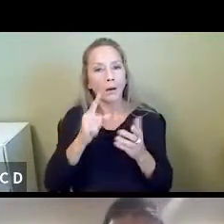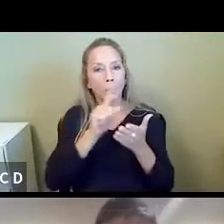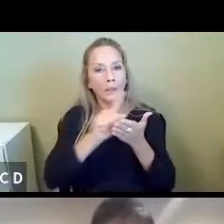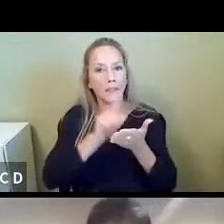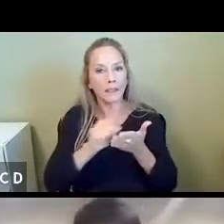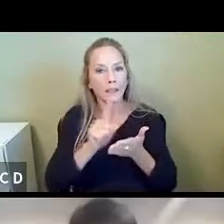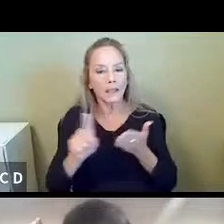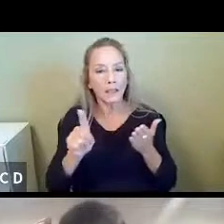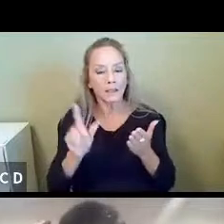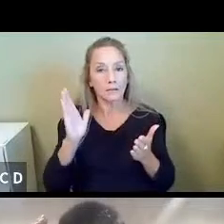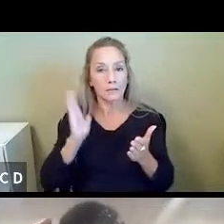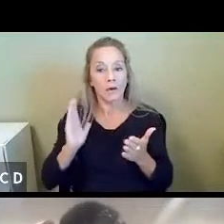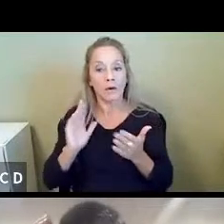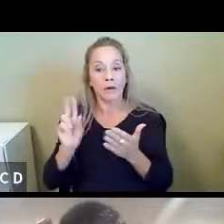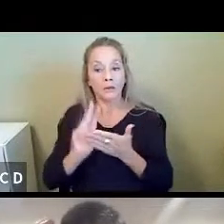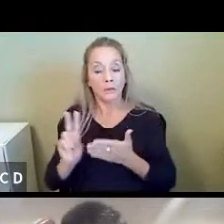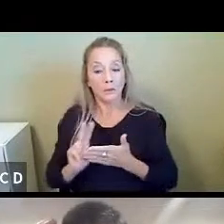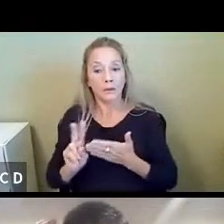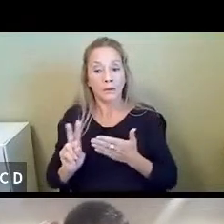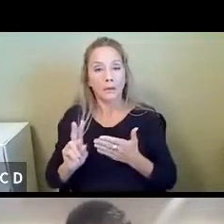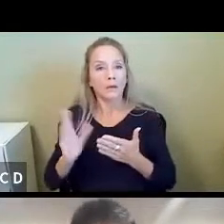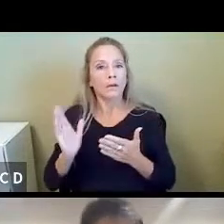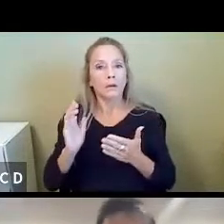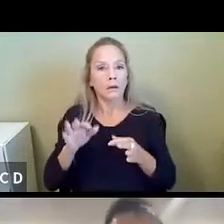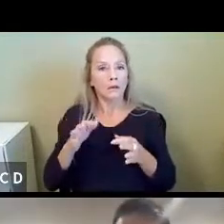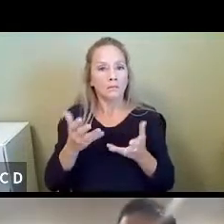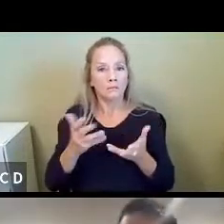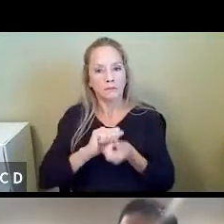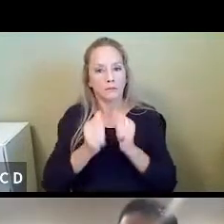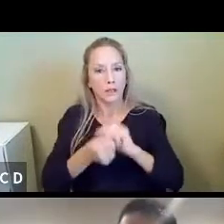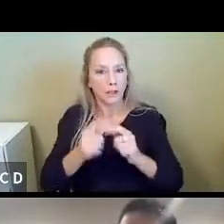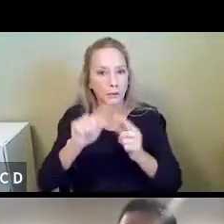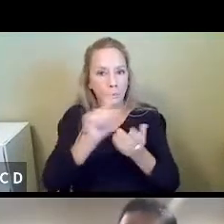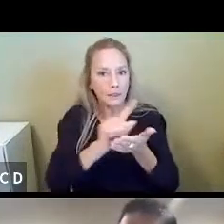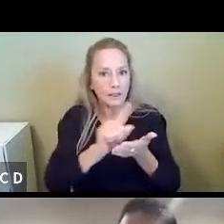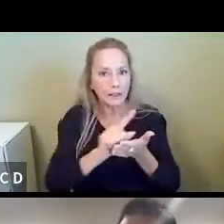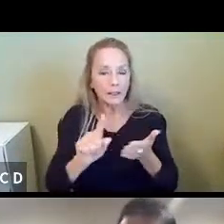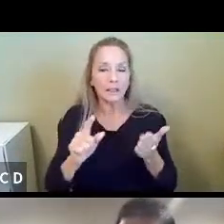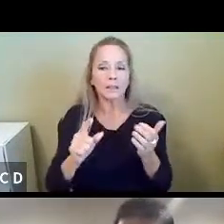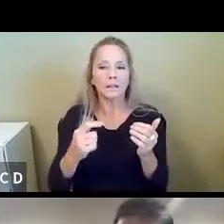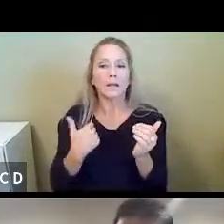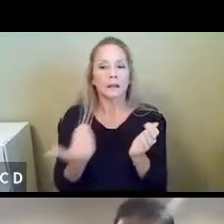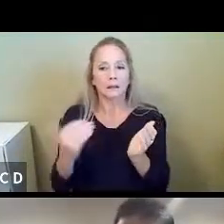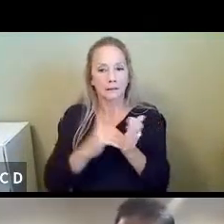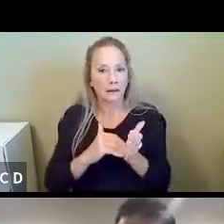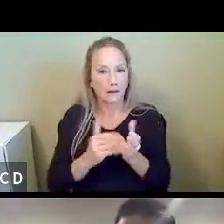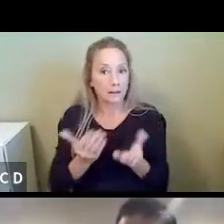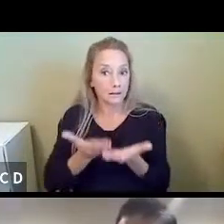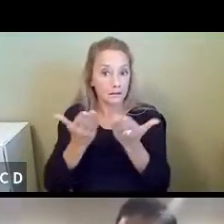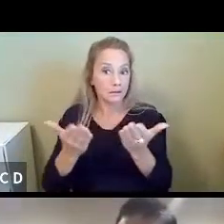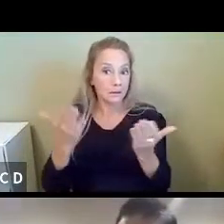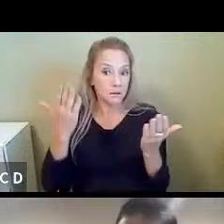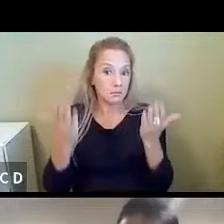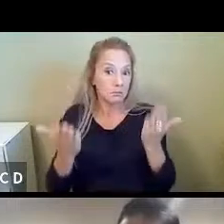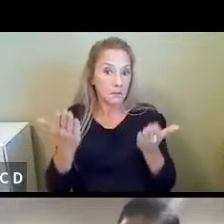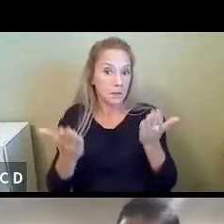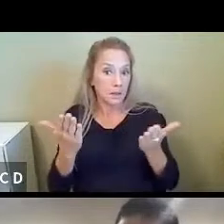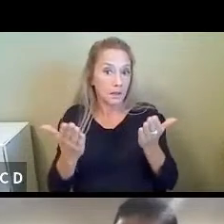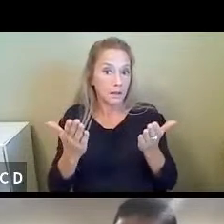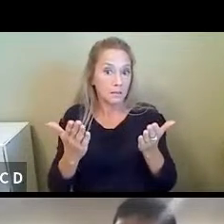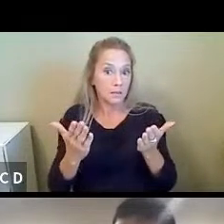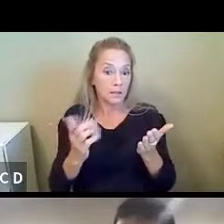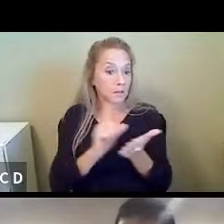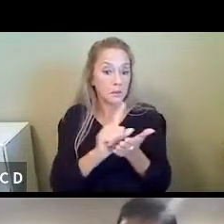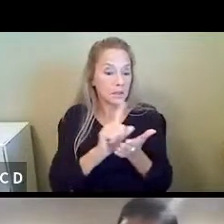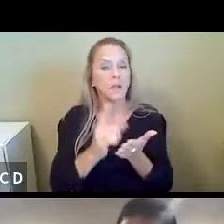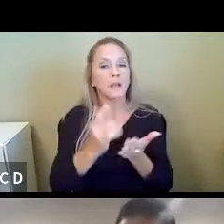meeting. And then I think in one other meeting, I at least raised the possibility of us extending from weekly to